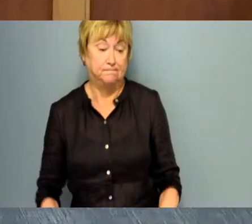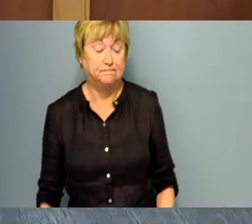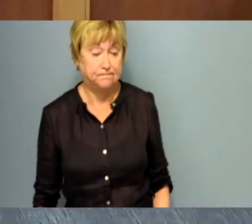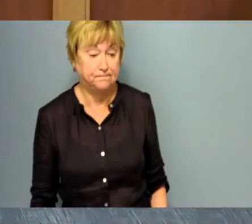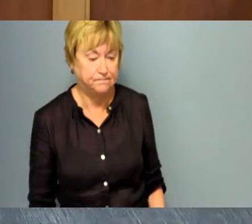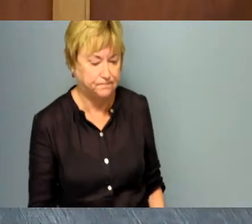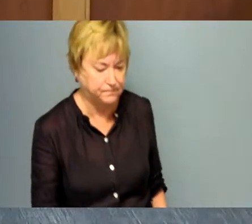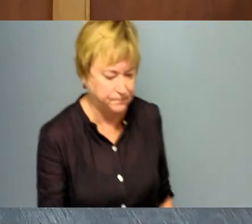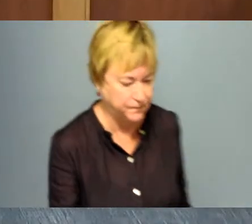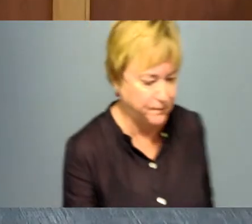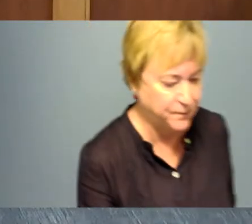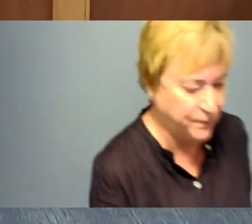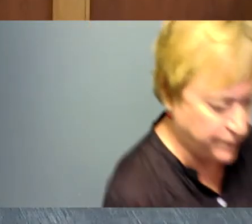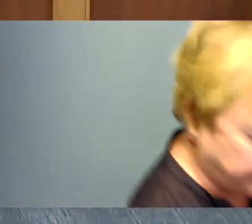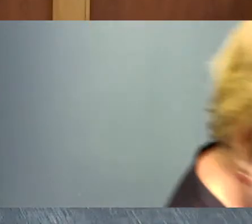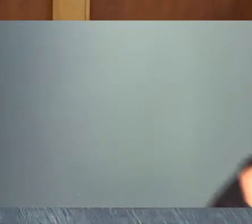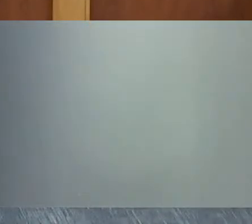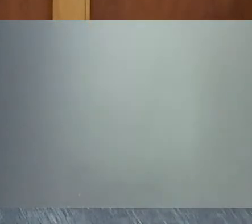Yep.